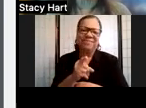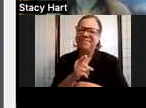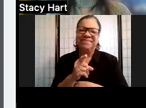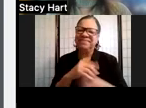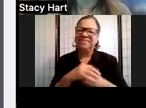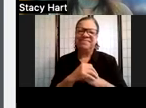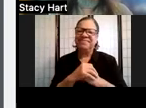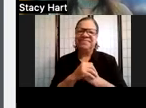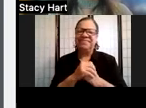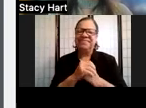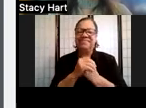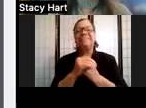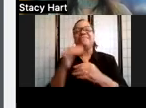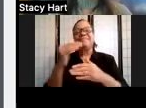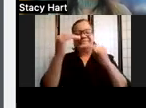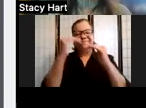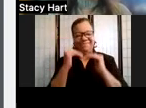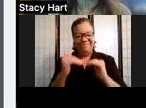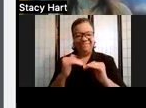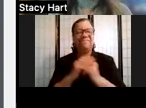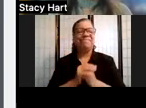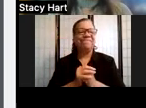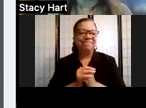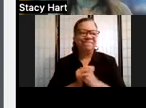case. Next slide.